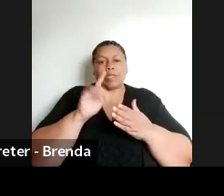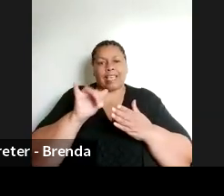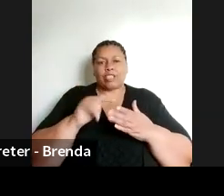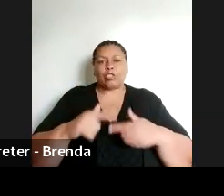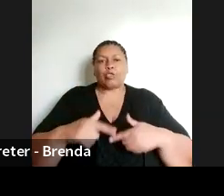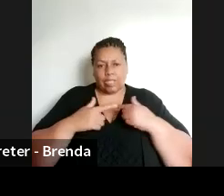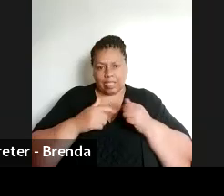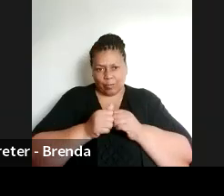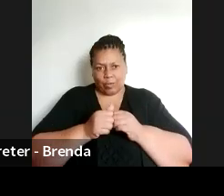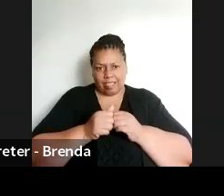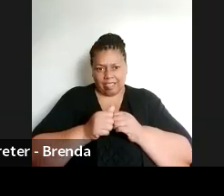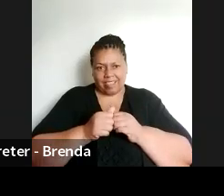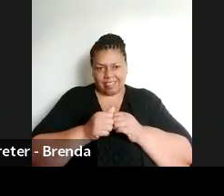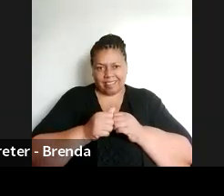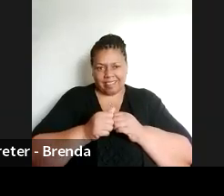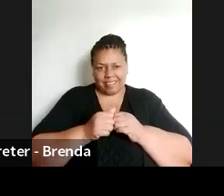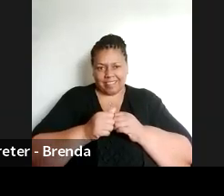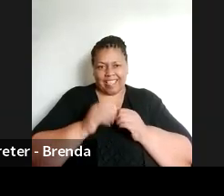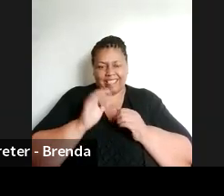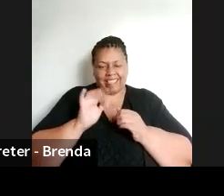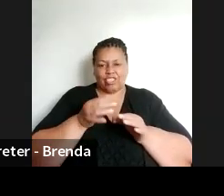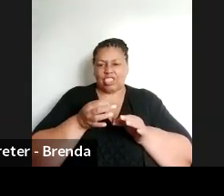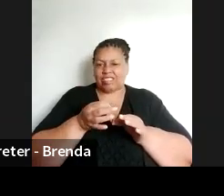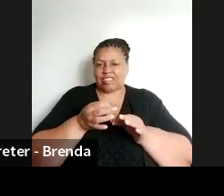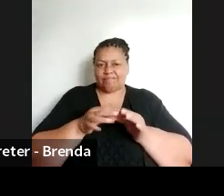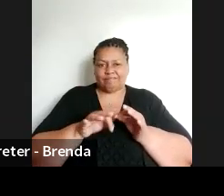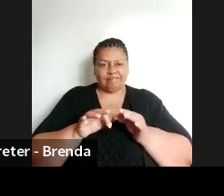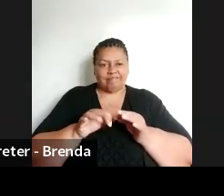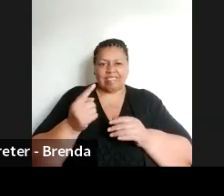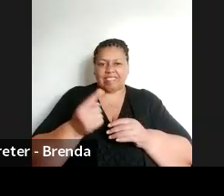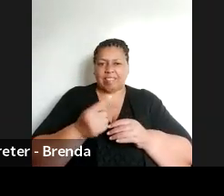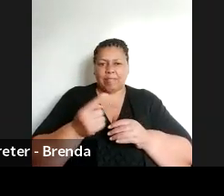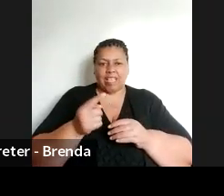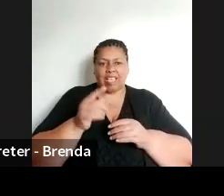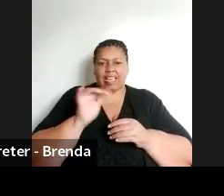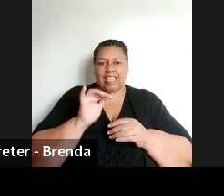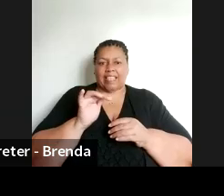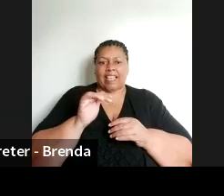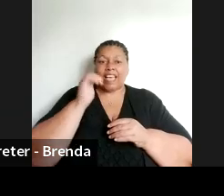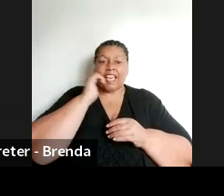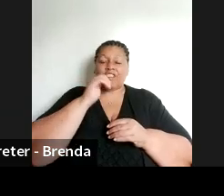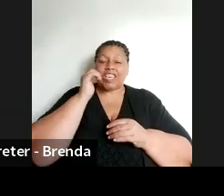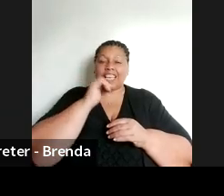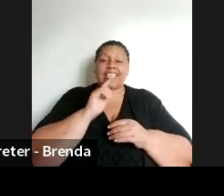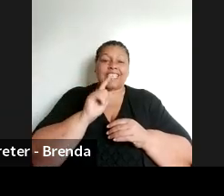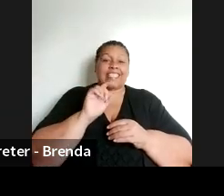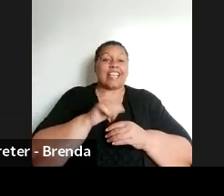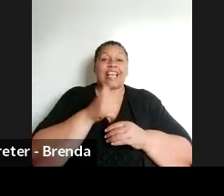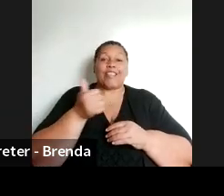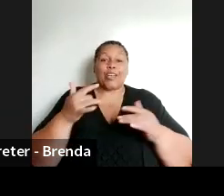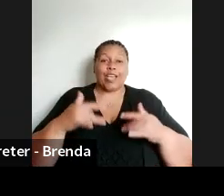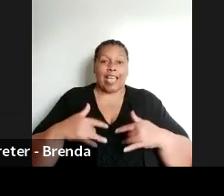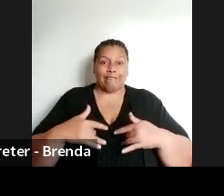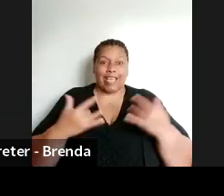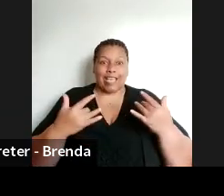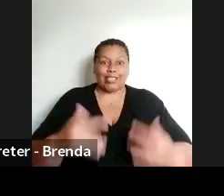And that's just something like every day to me, it's like another adventure, because I don't know what's going to happen. Like